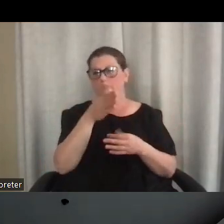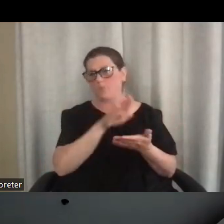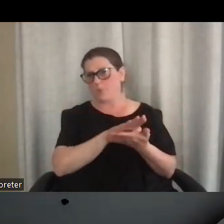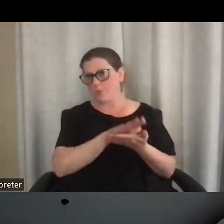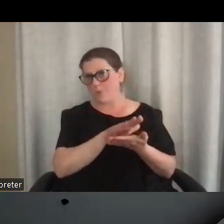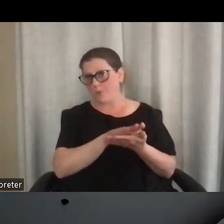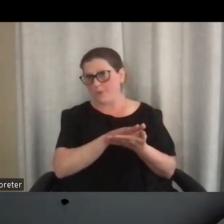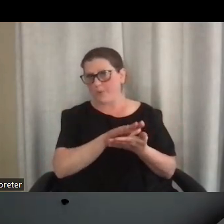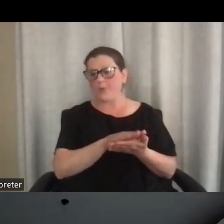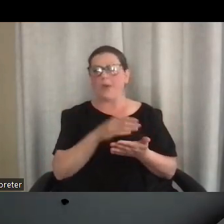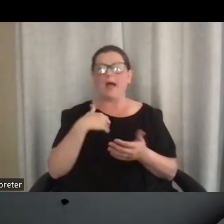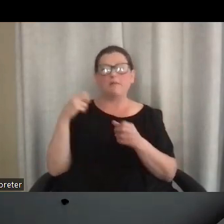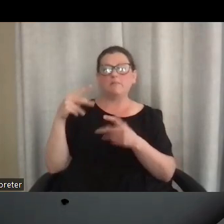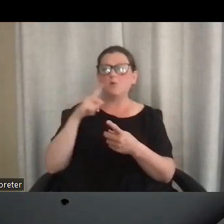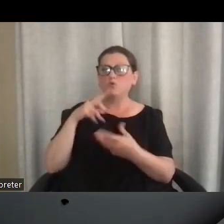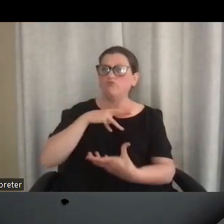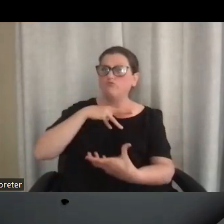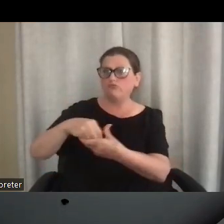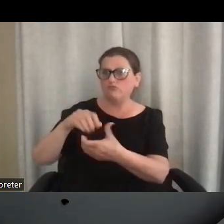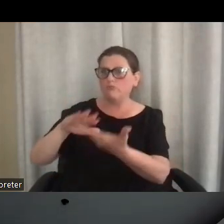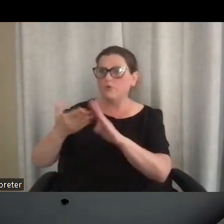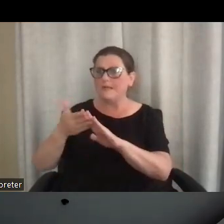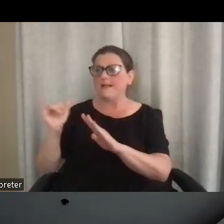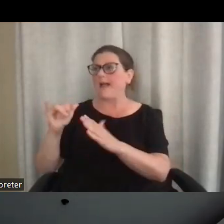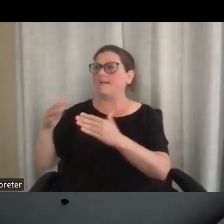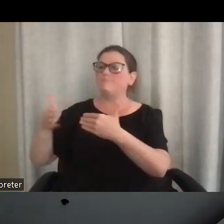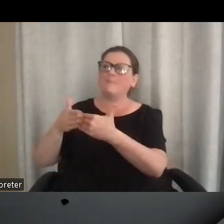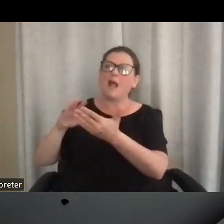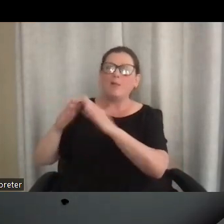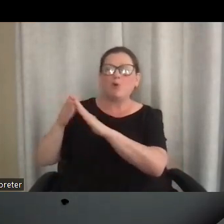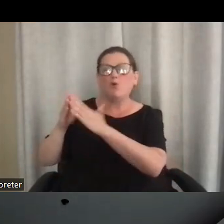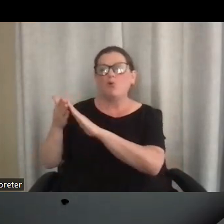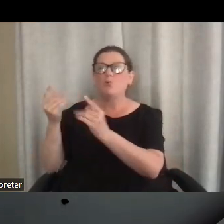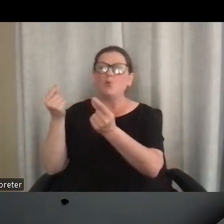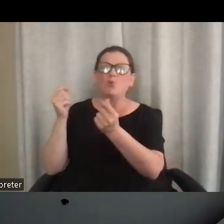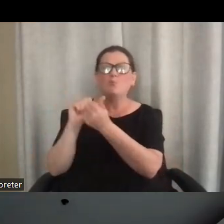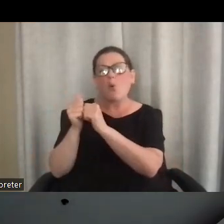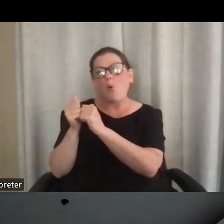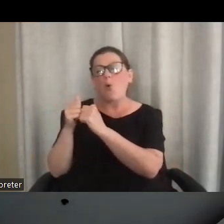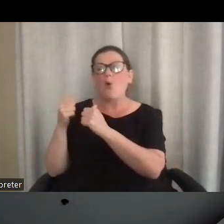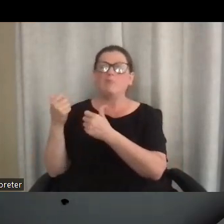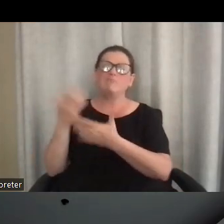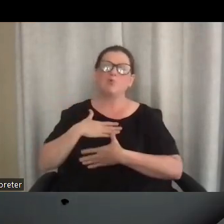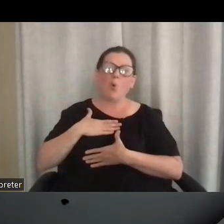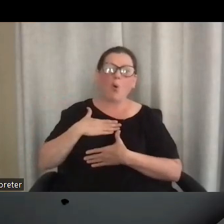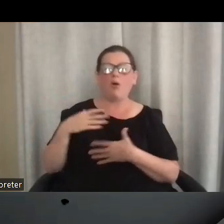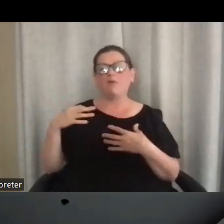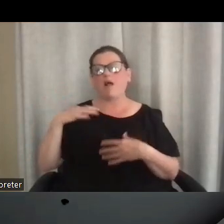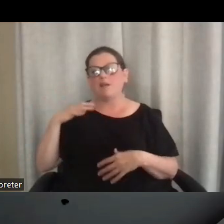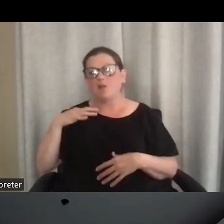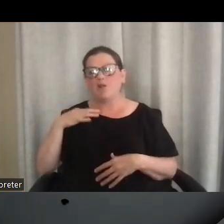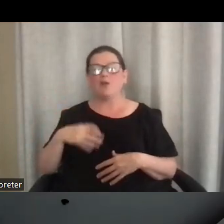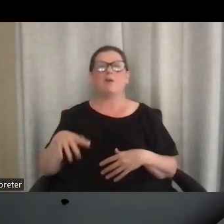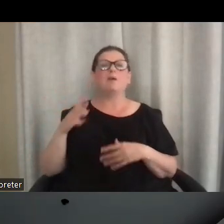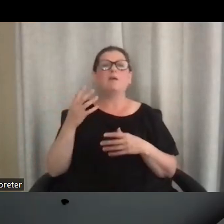having opportunities to engage with the community, like through neighborhood groups, sports and recreation, or volunteering, experiences that support feelings